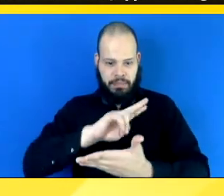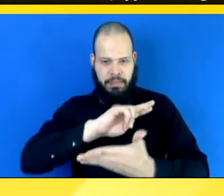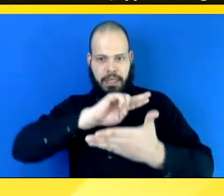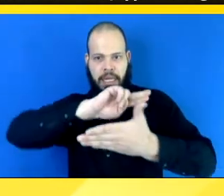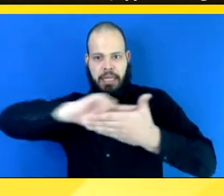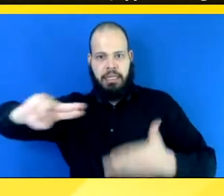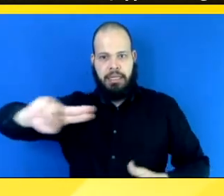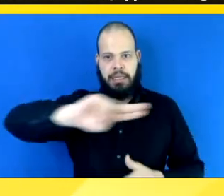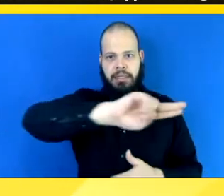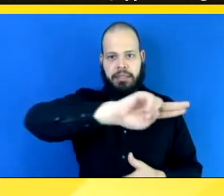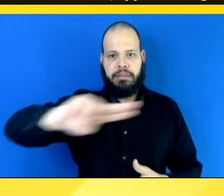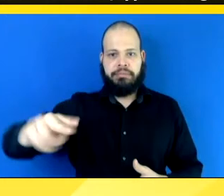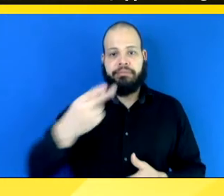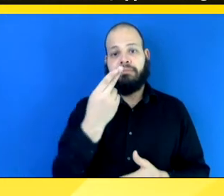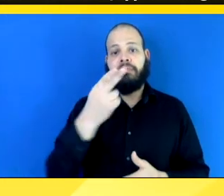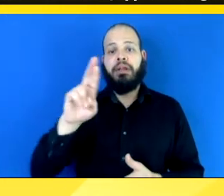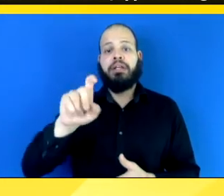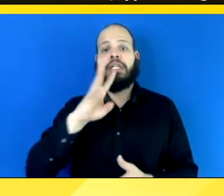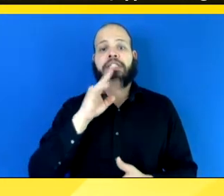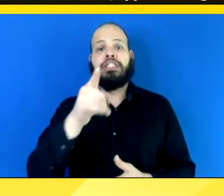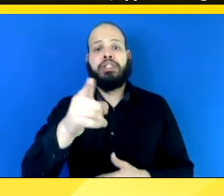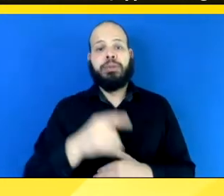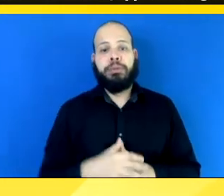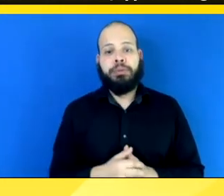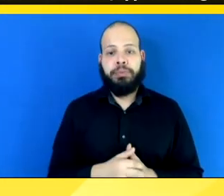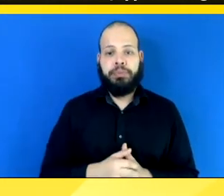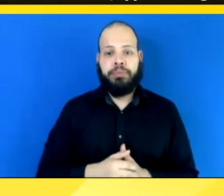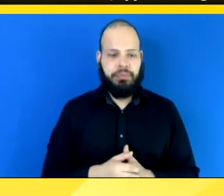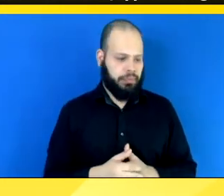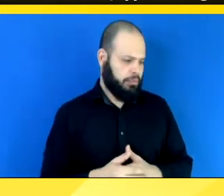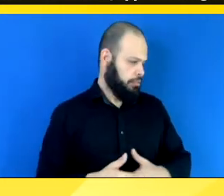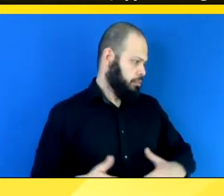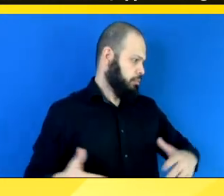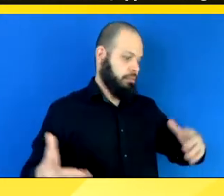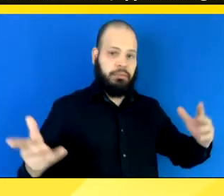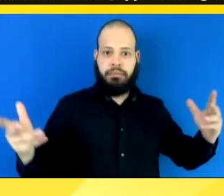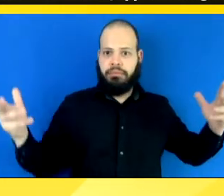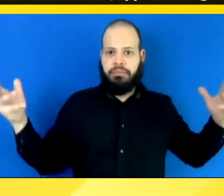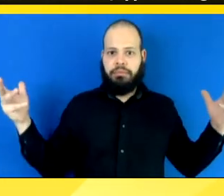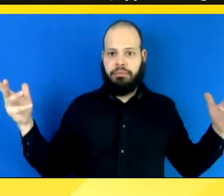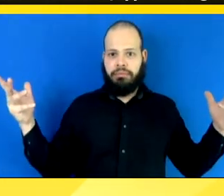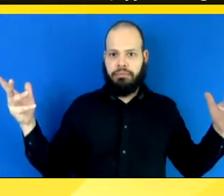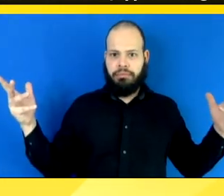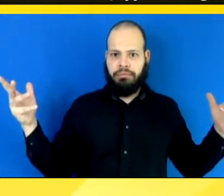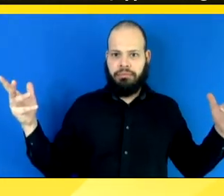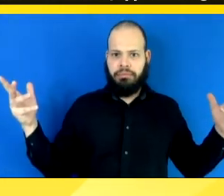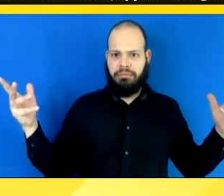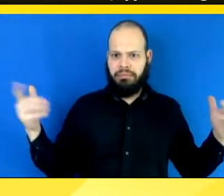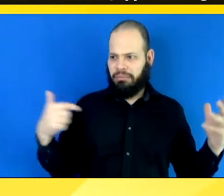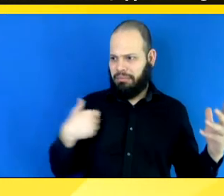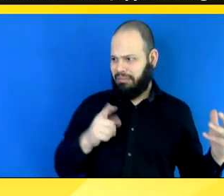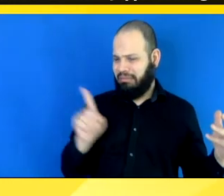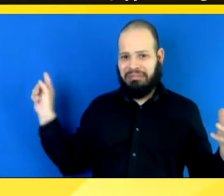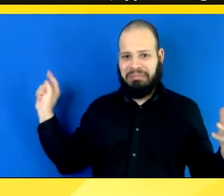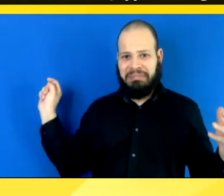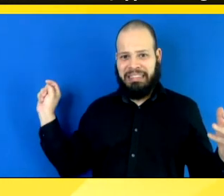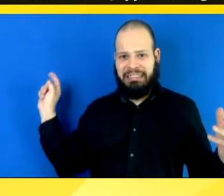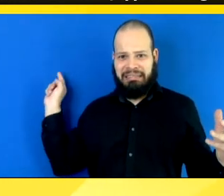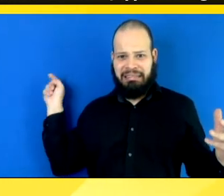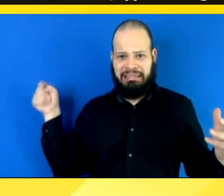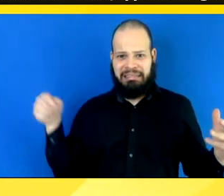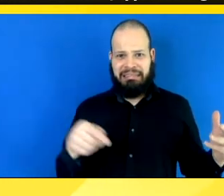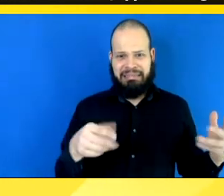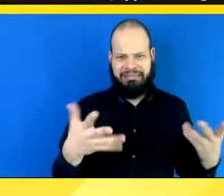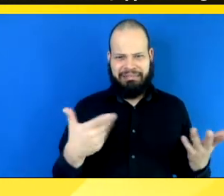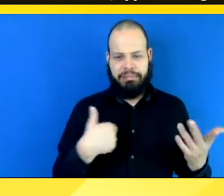what did I do? I just went to the bathroom. You get to HR. Well, Linda, you're a time on task.